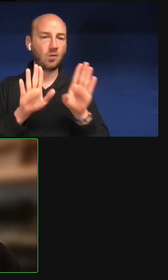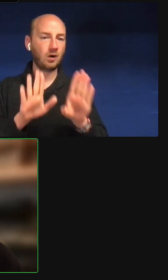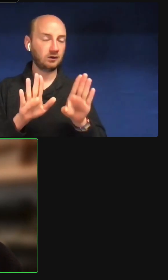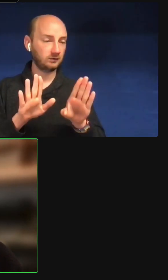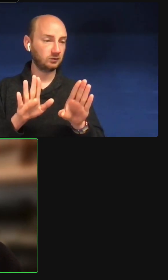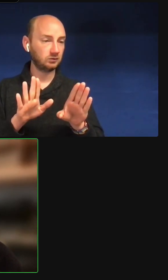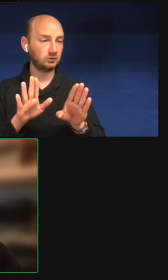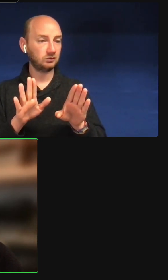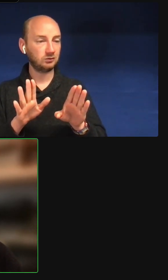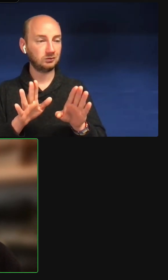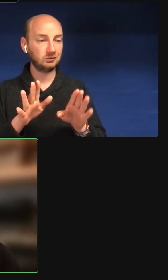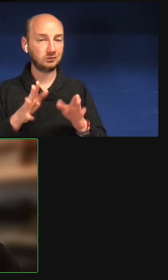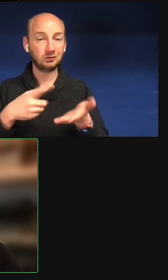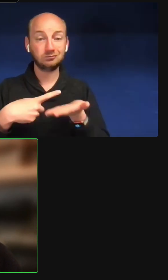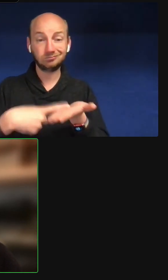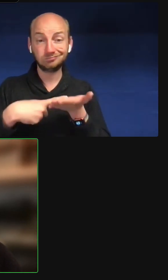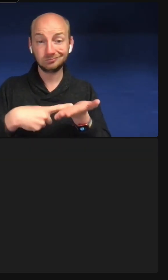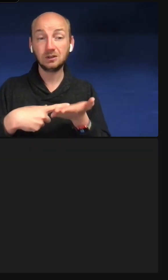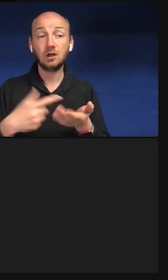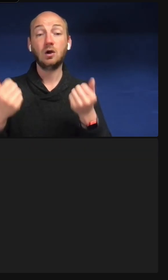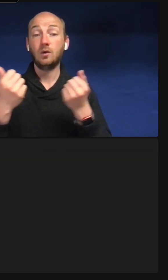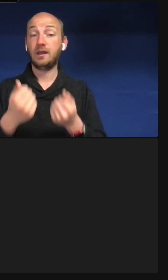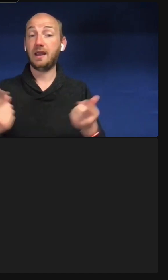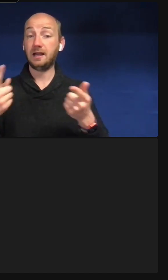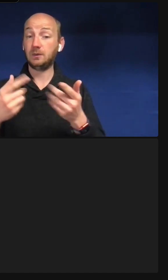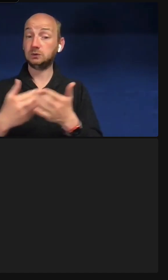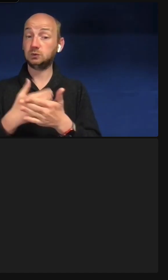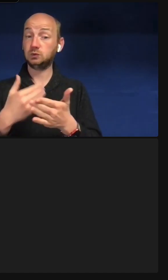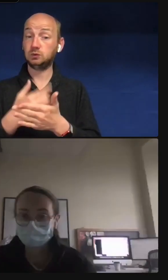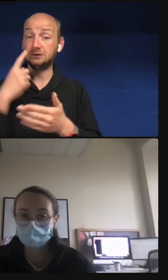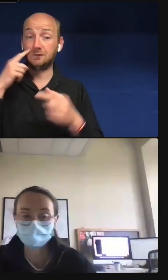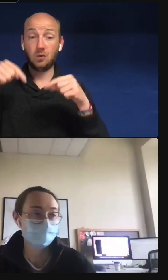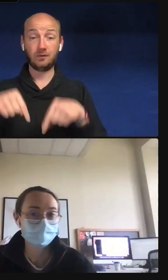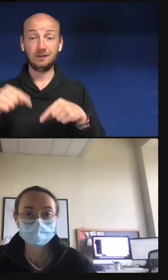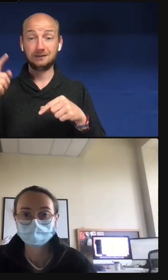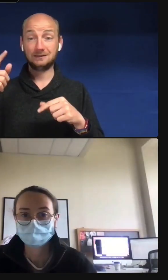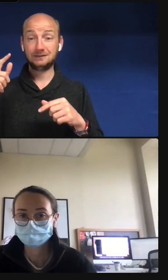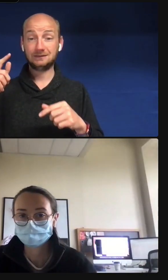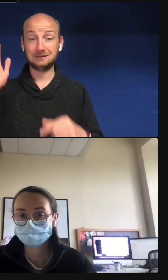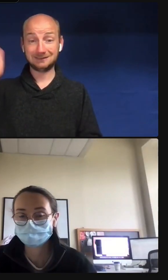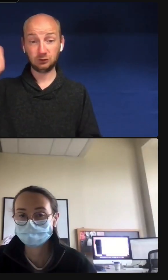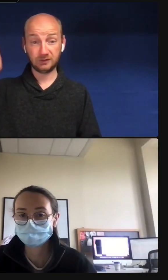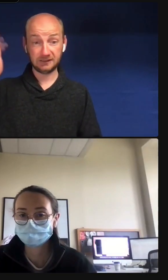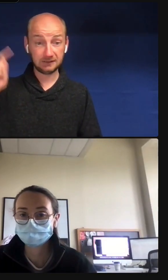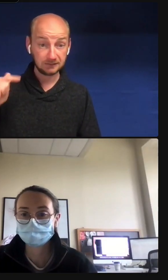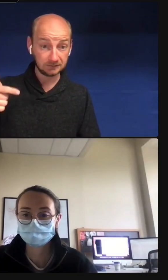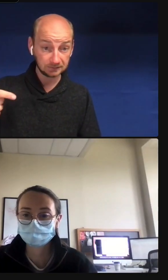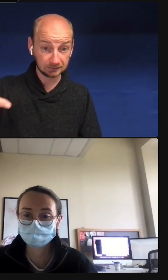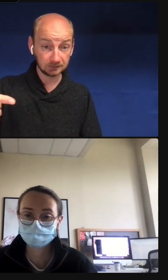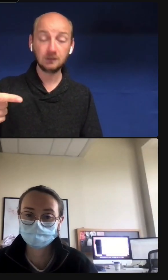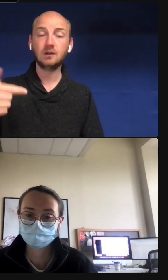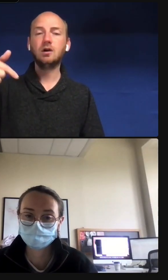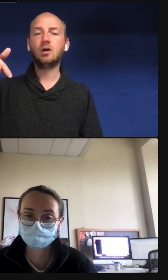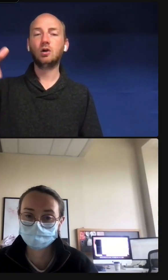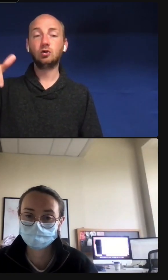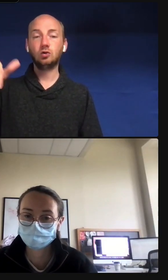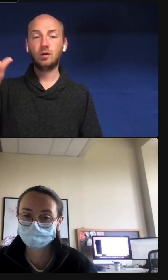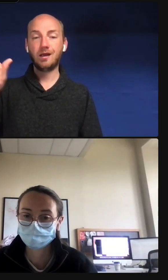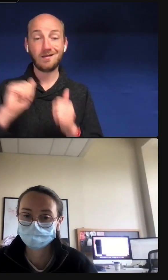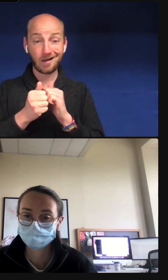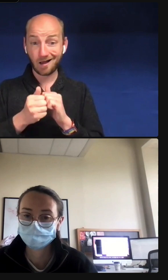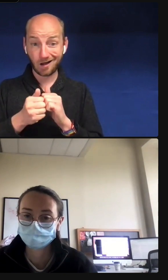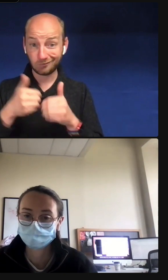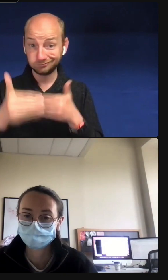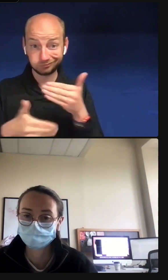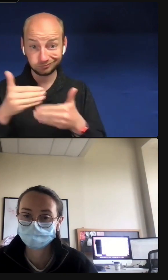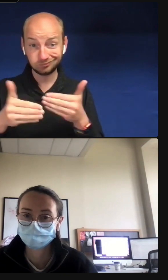So for anyone who's new to this talk series, the way we handle Q&A here is that you can post your questions to the Q&A